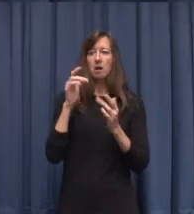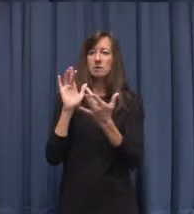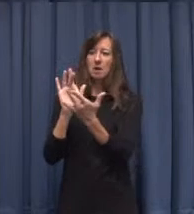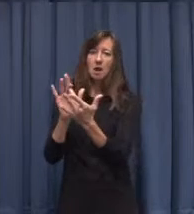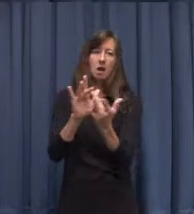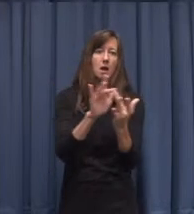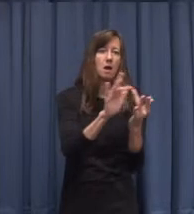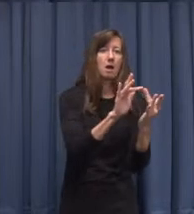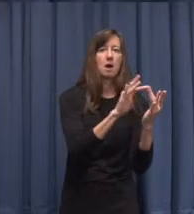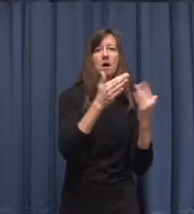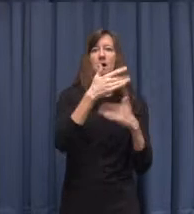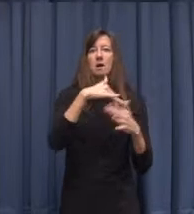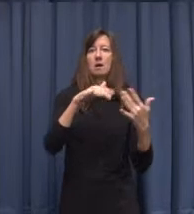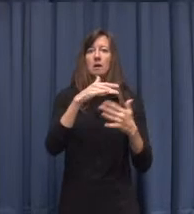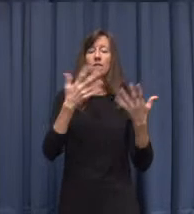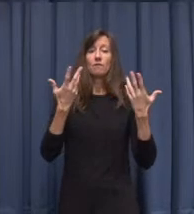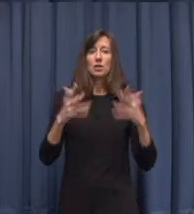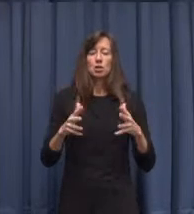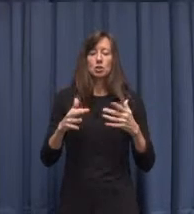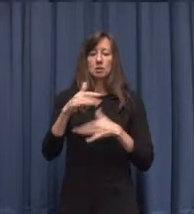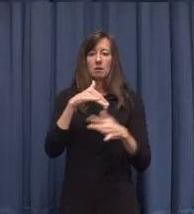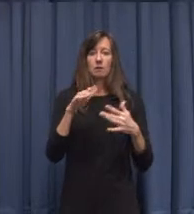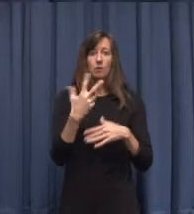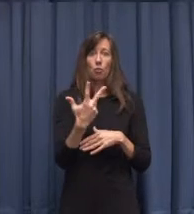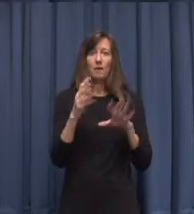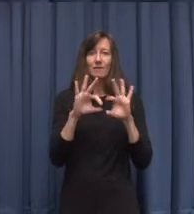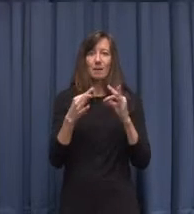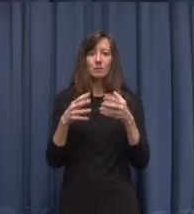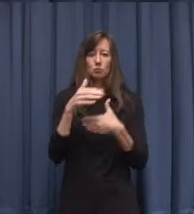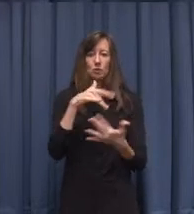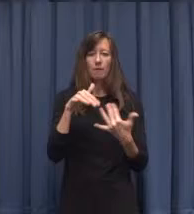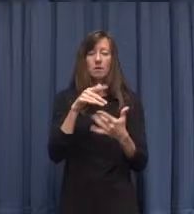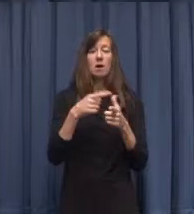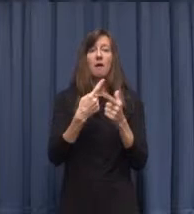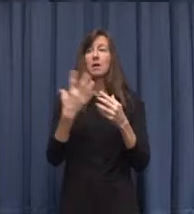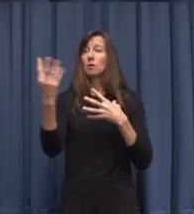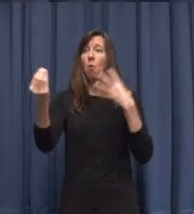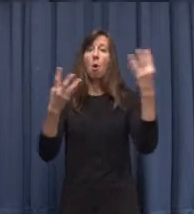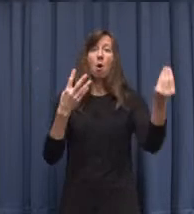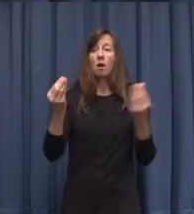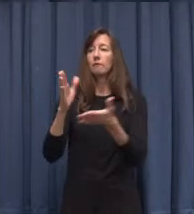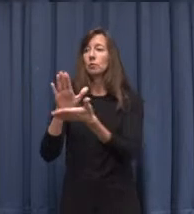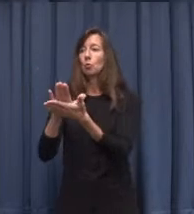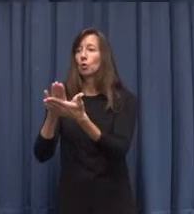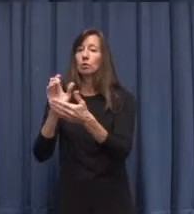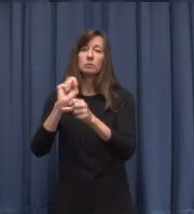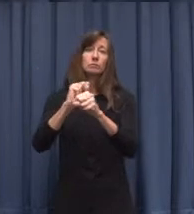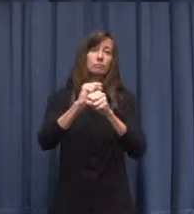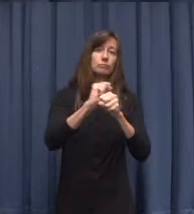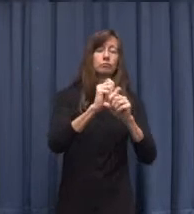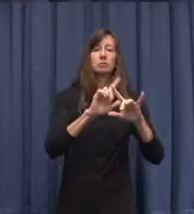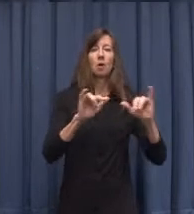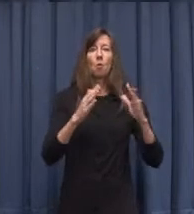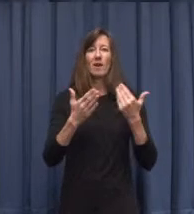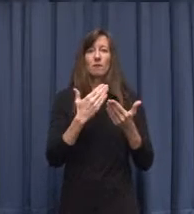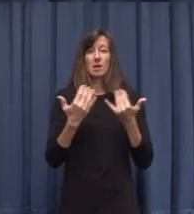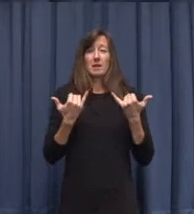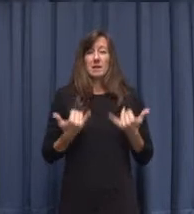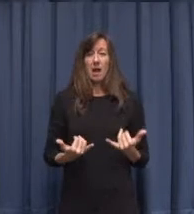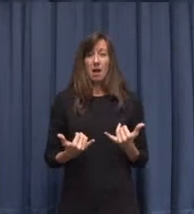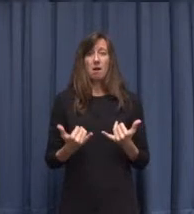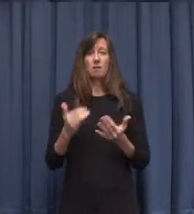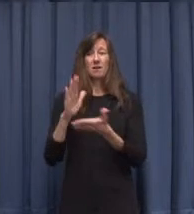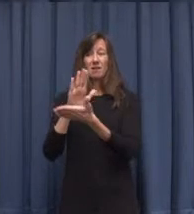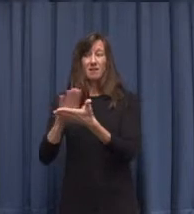where they work and go to school, we've now had a college in the region impacted with a positive case and 3 different